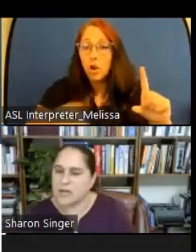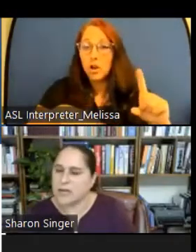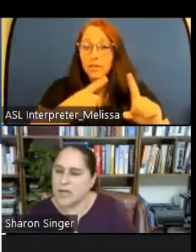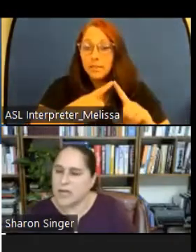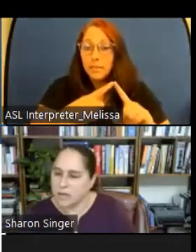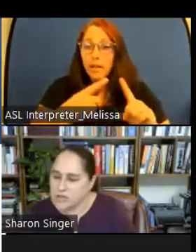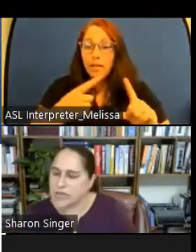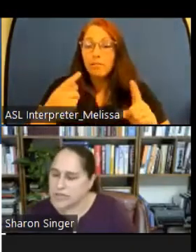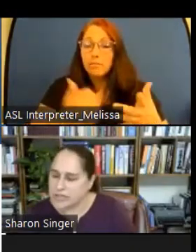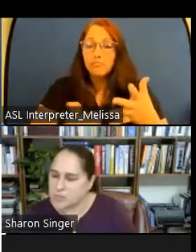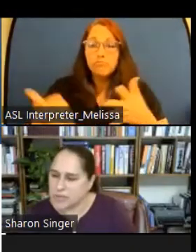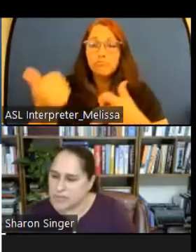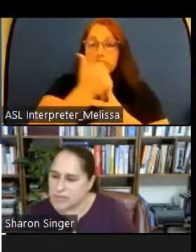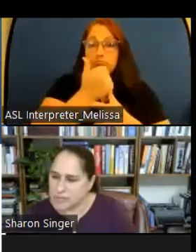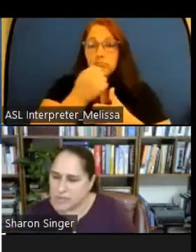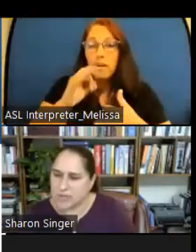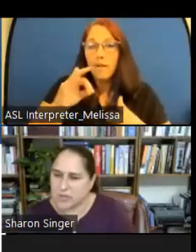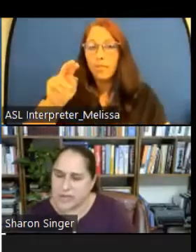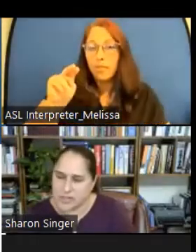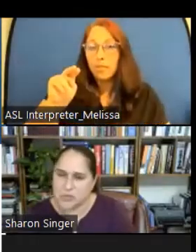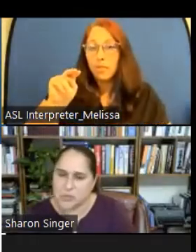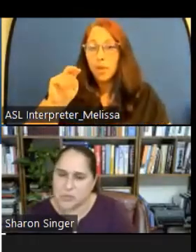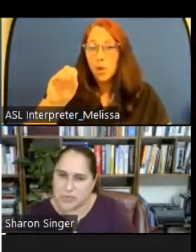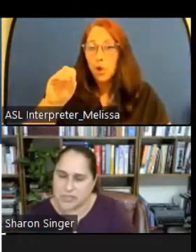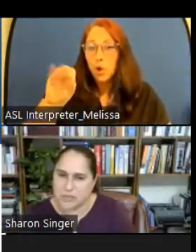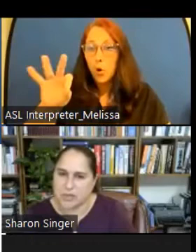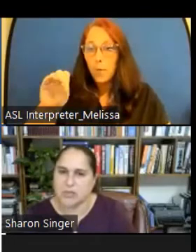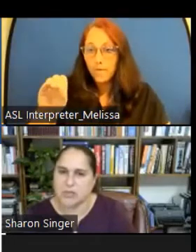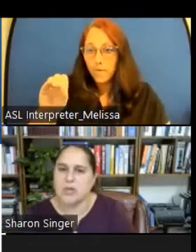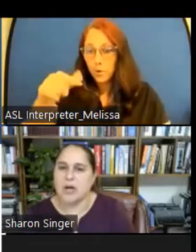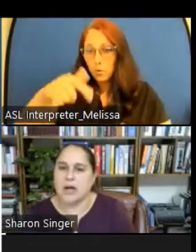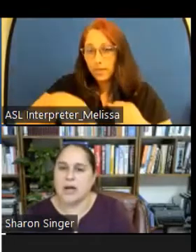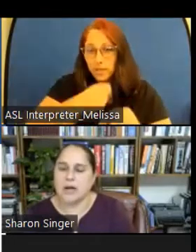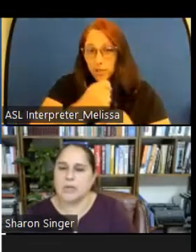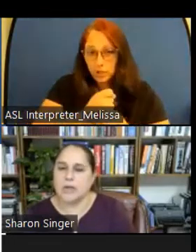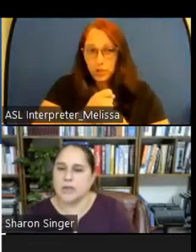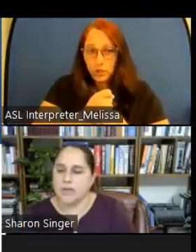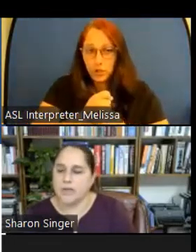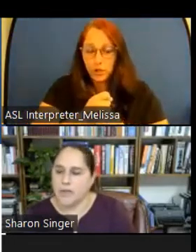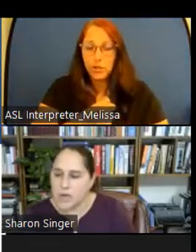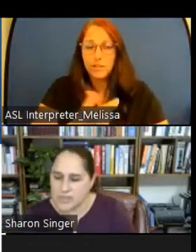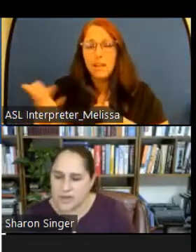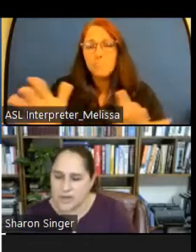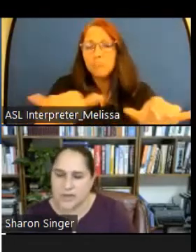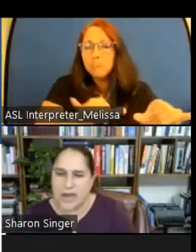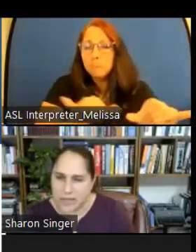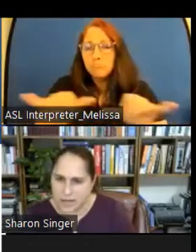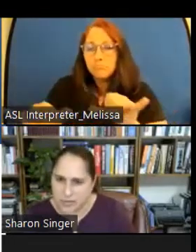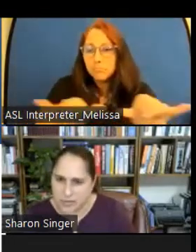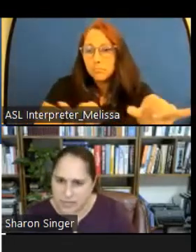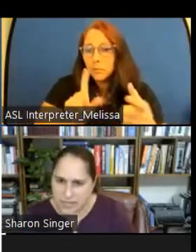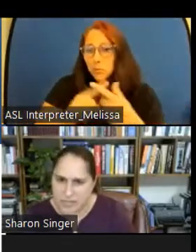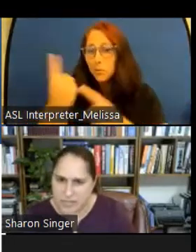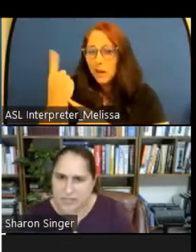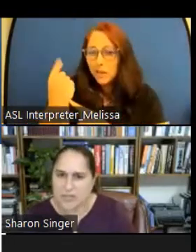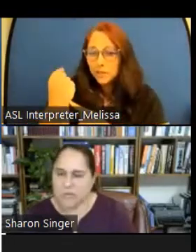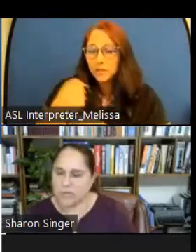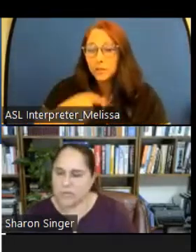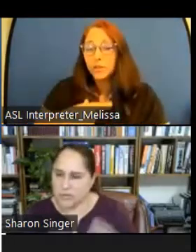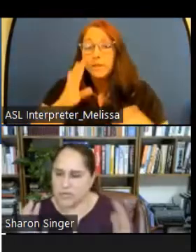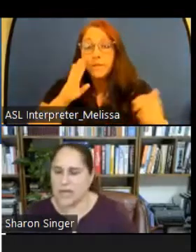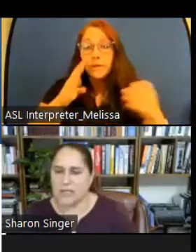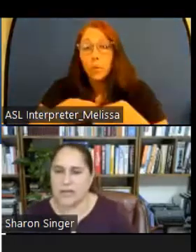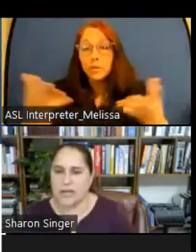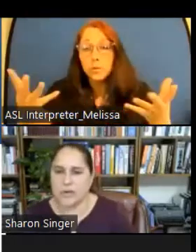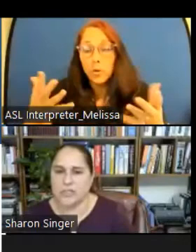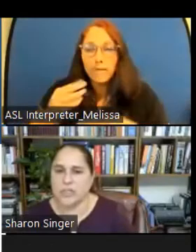And usually it is pretty similar. Last year's was pretty similar. You know, focused on ending homelessness, really